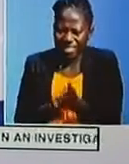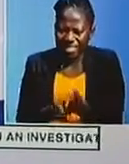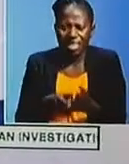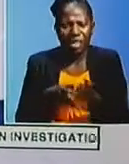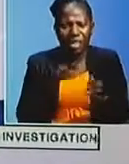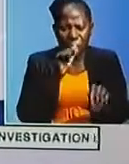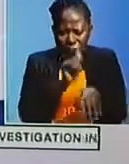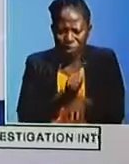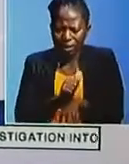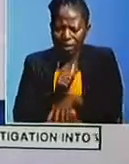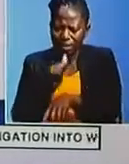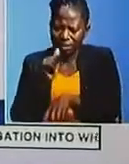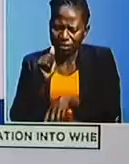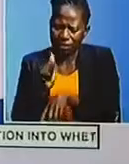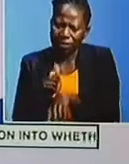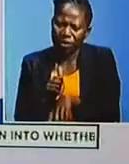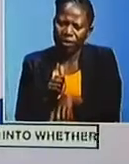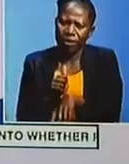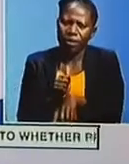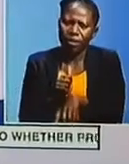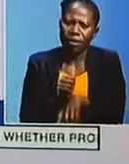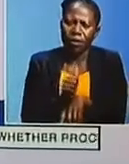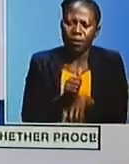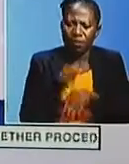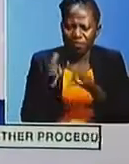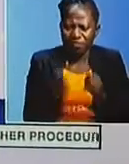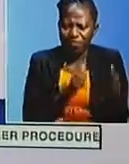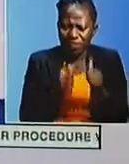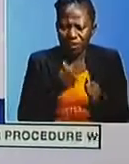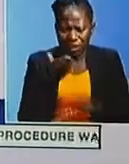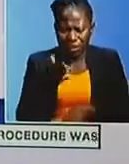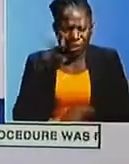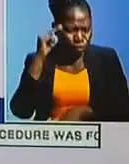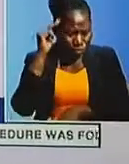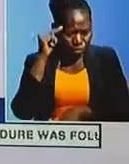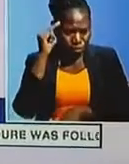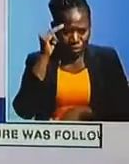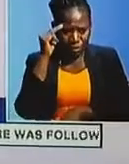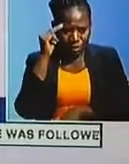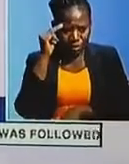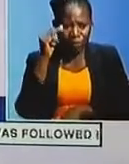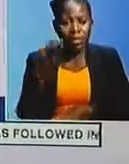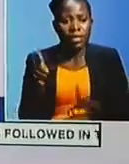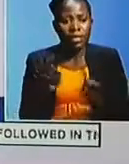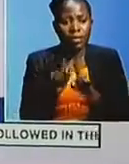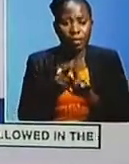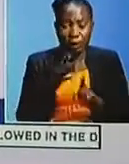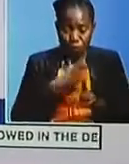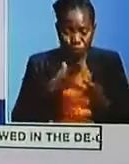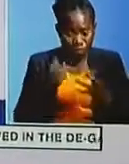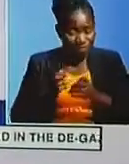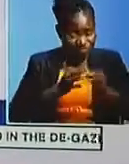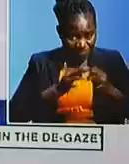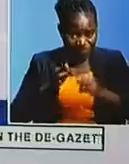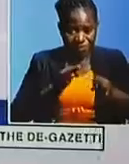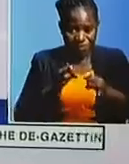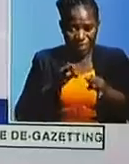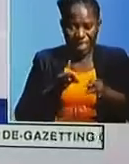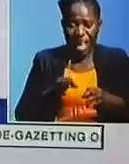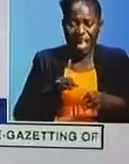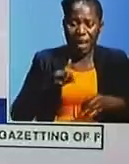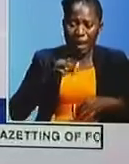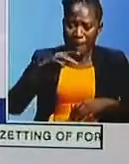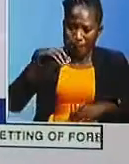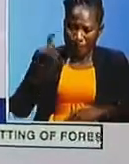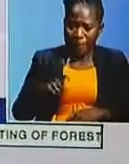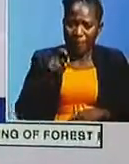operation of certain activities within the ministry. And I want to put it on the record that there is need